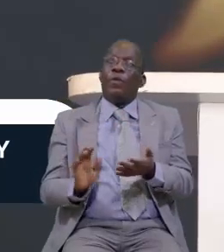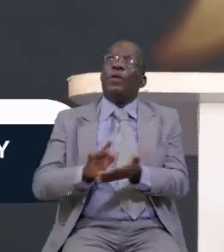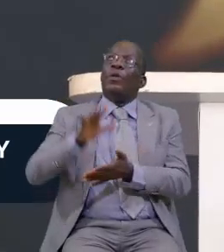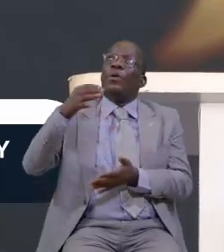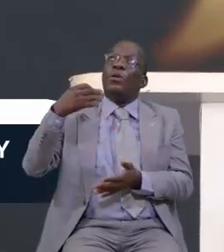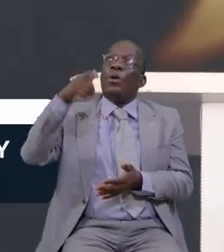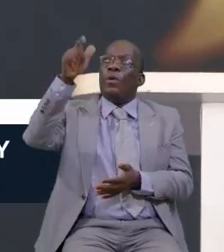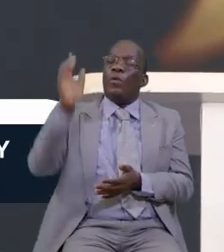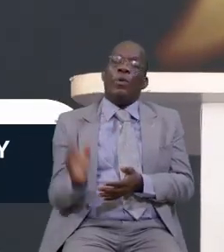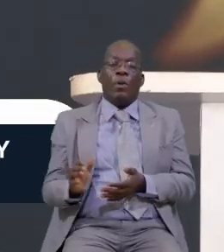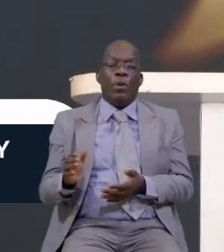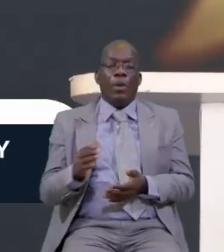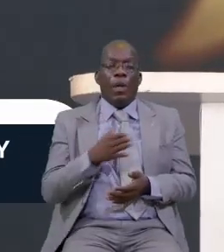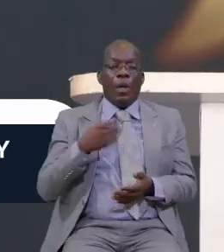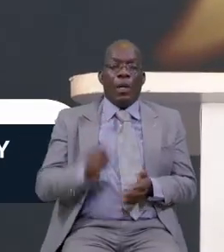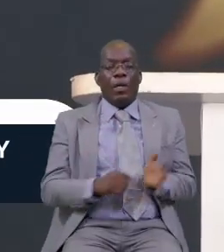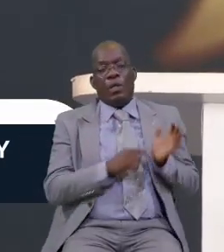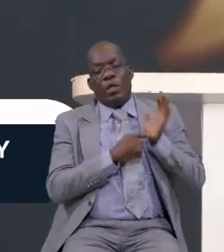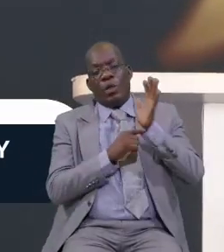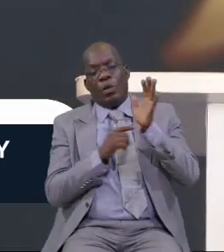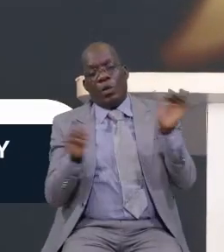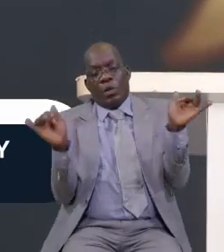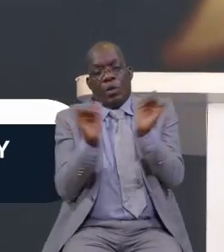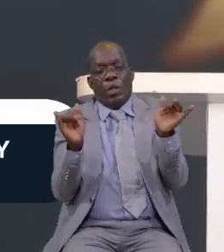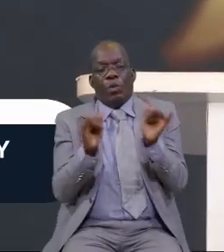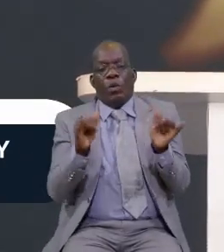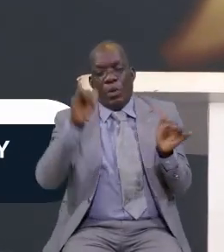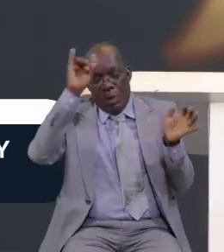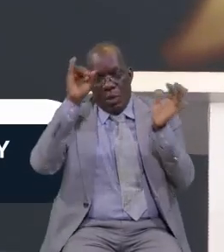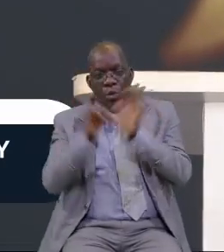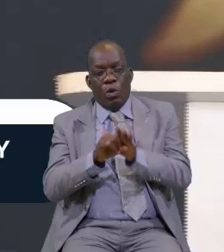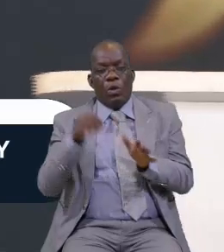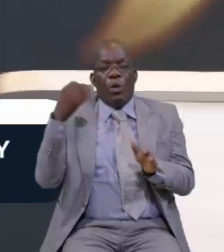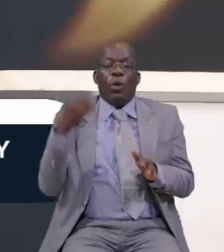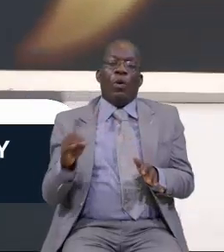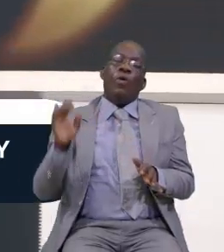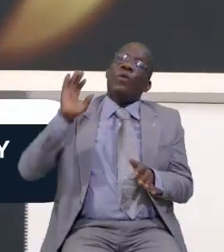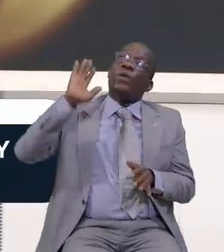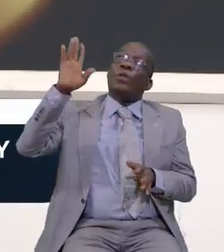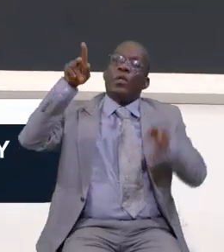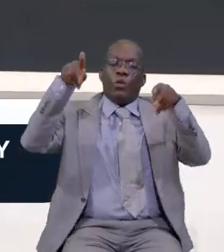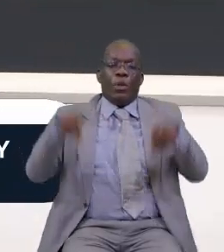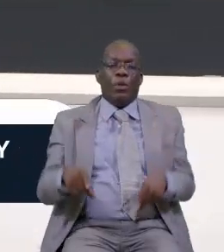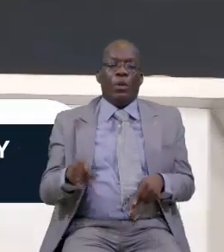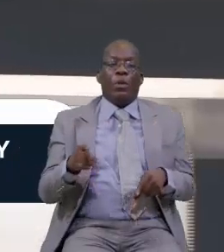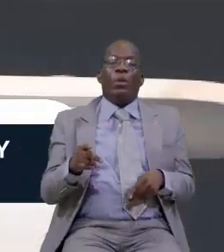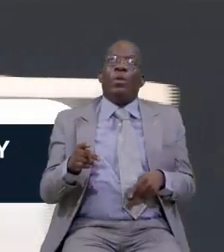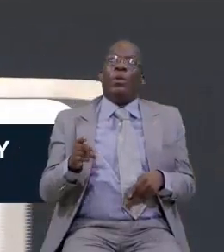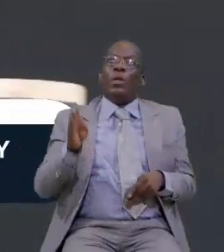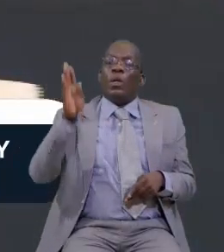the express image of his person. It says, by that, being